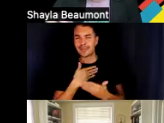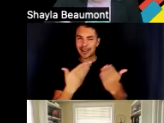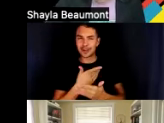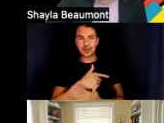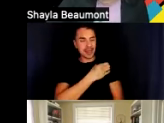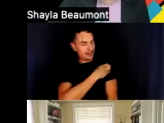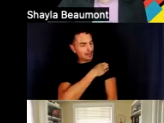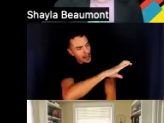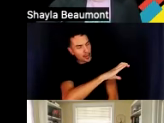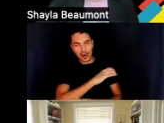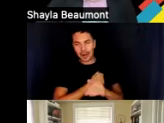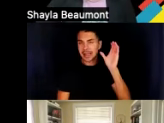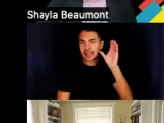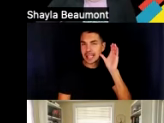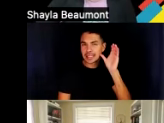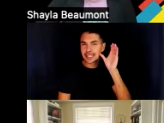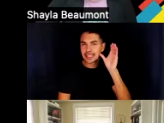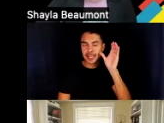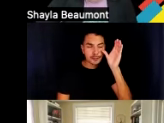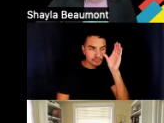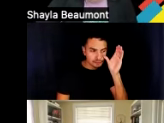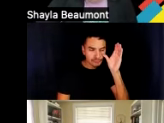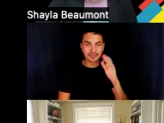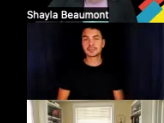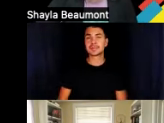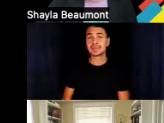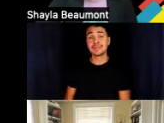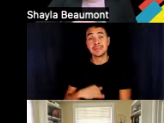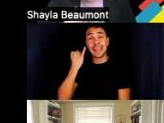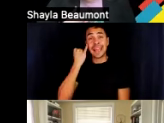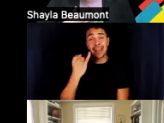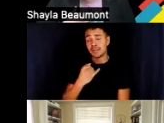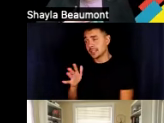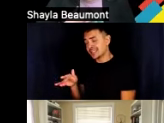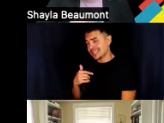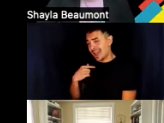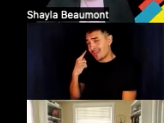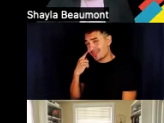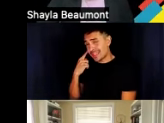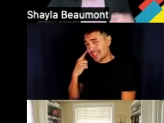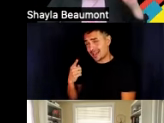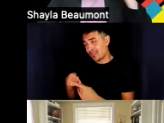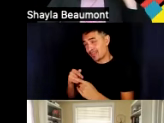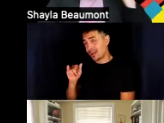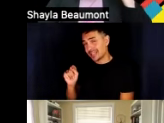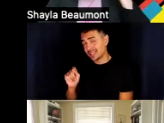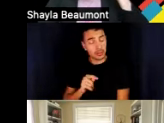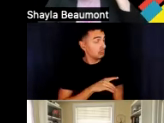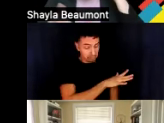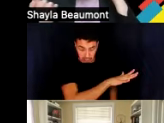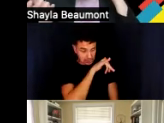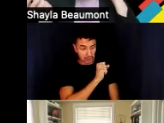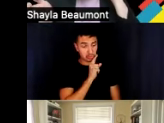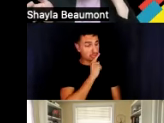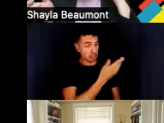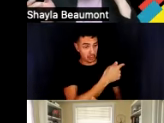listen. And if someone says they are thinking about it, validate what they shared with you and asking them about their plan,